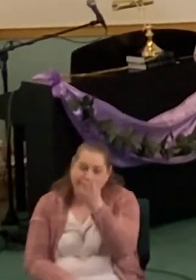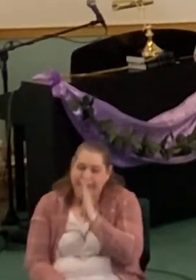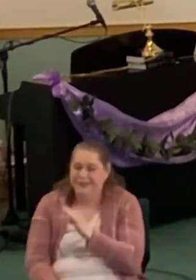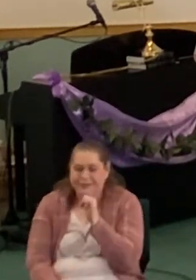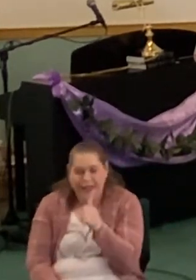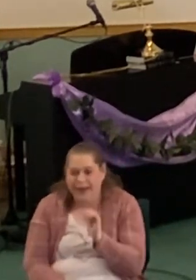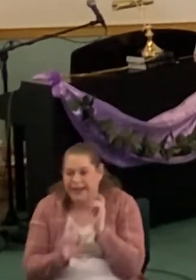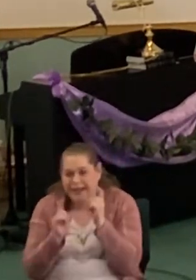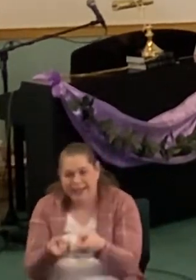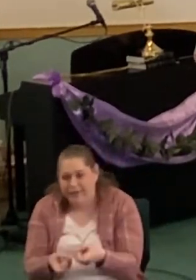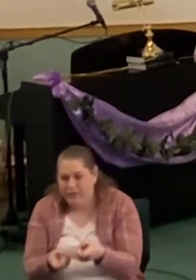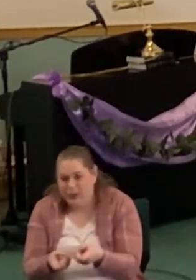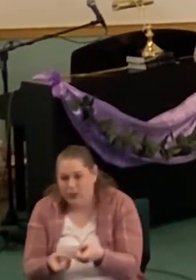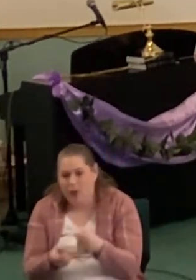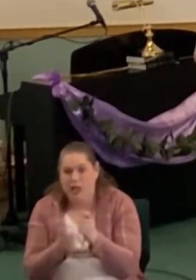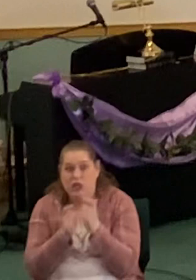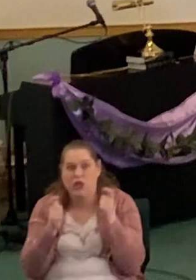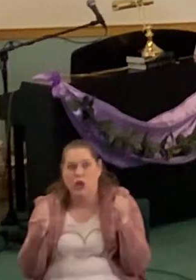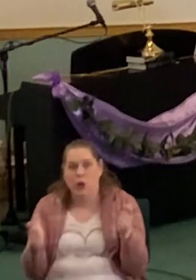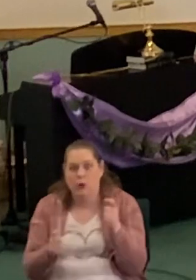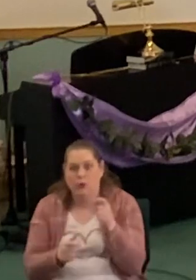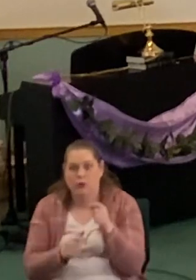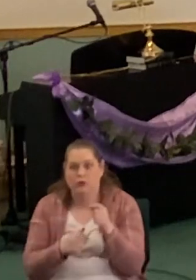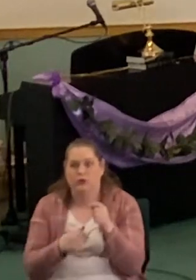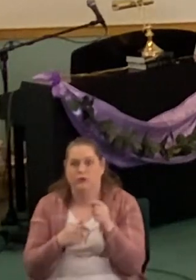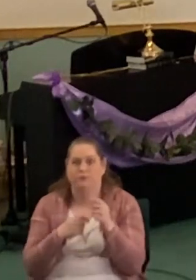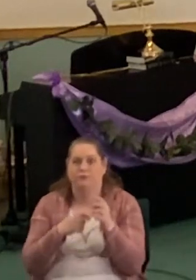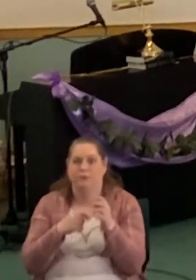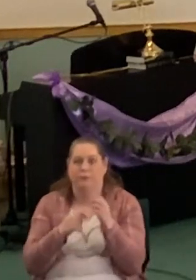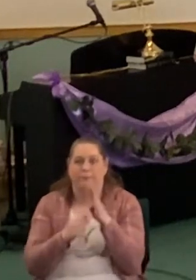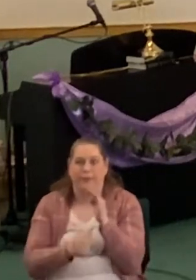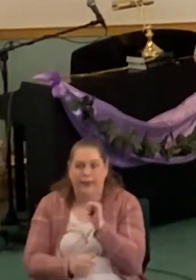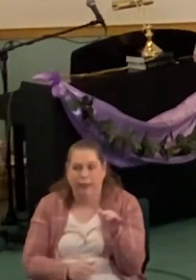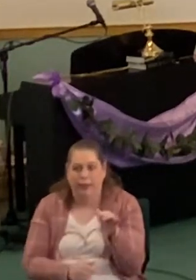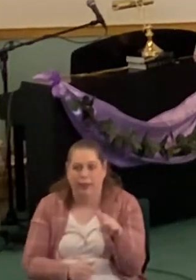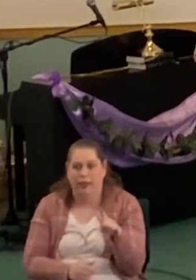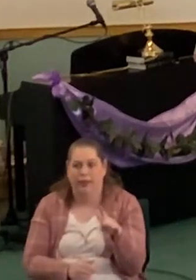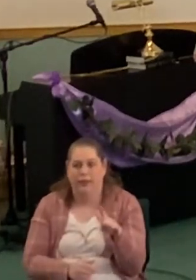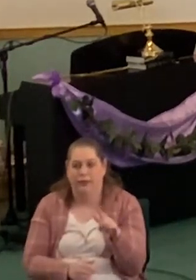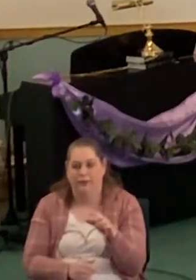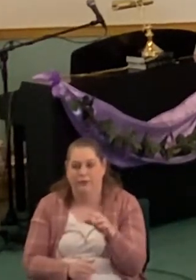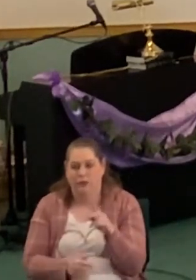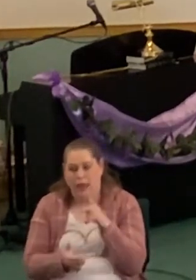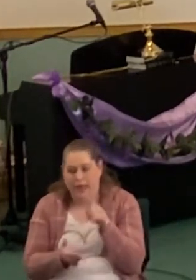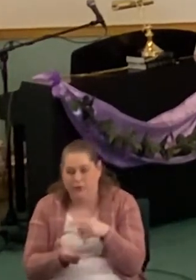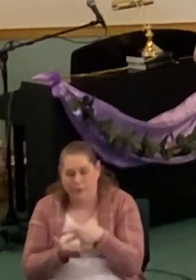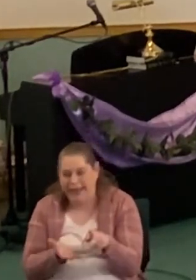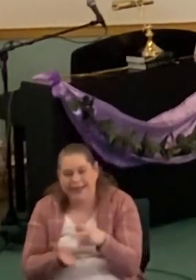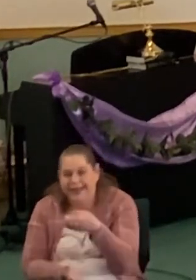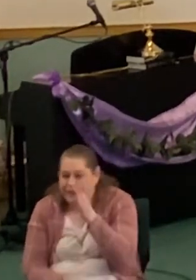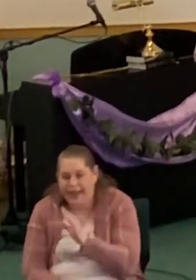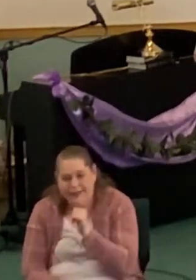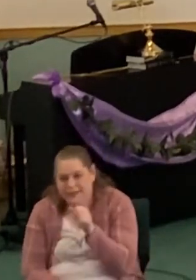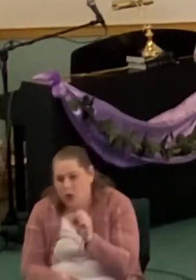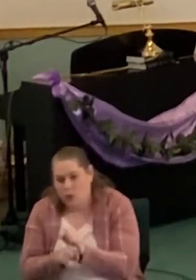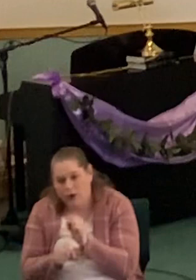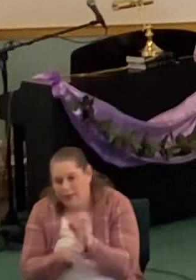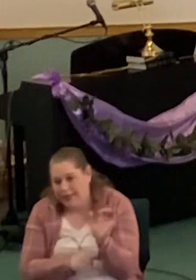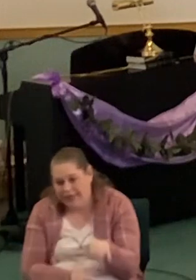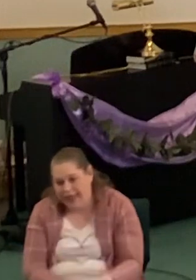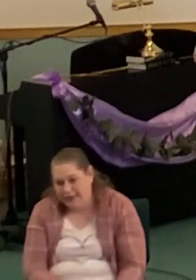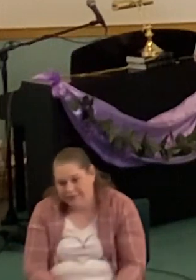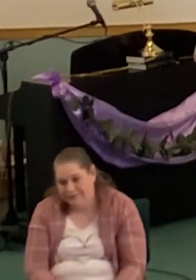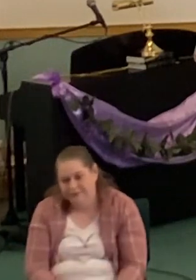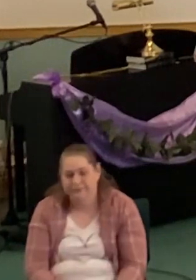can't pay it to punish you. God doesn't work like that. Now, there is a story of Lee Trevino. If you're familiar with